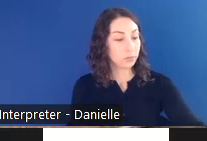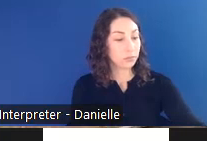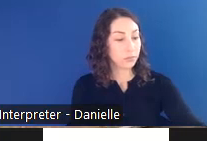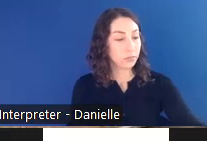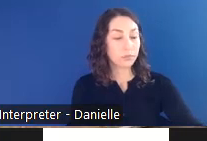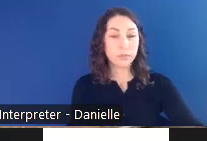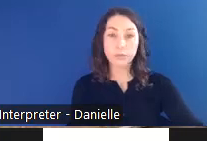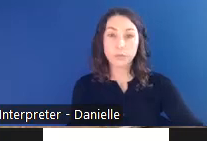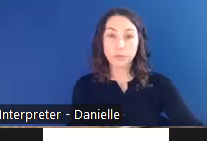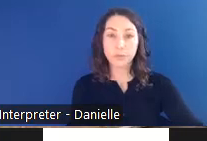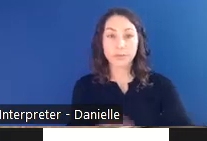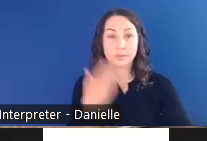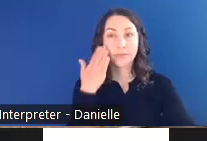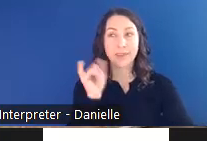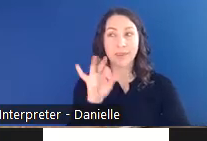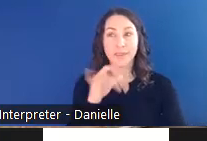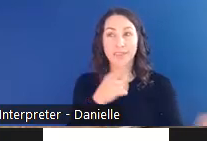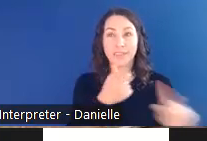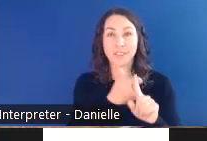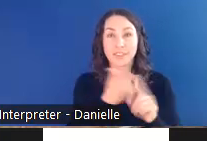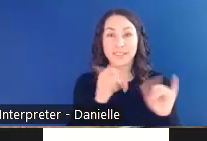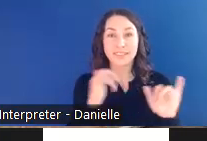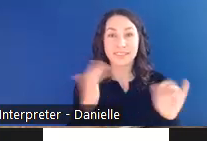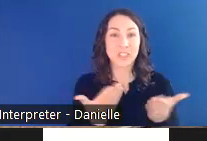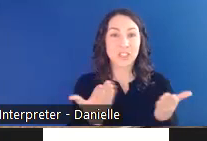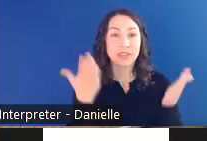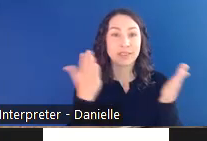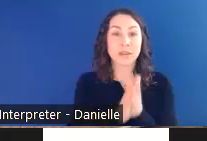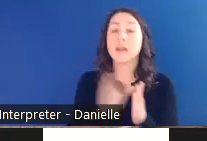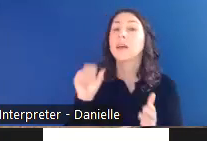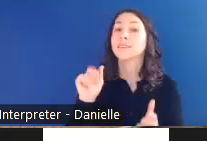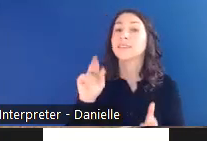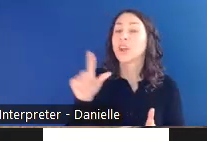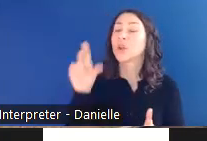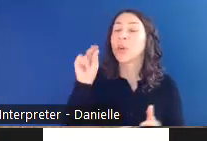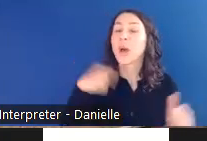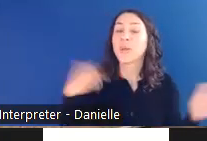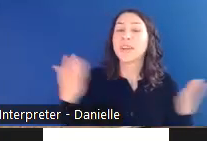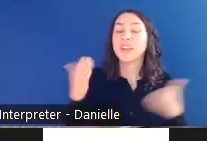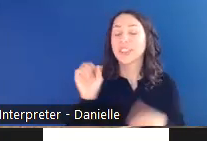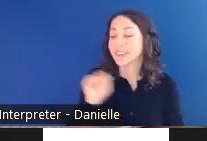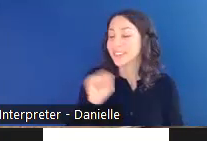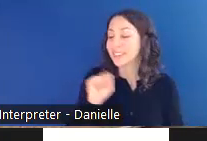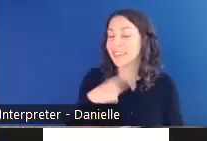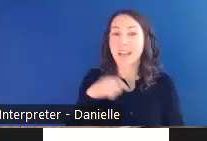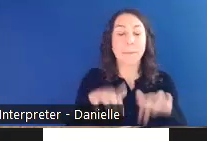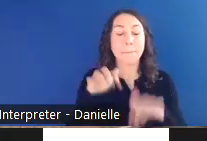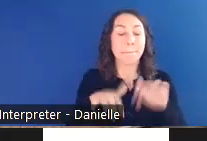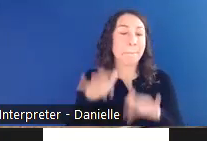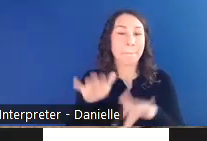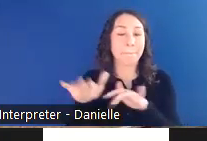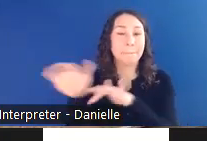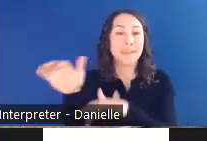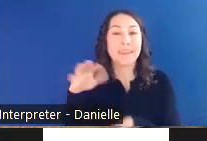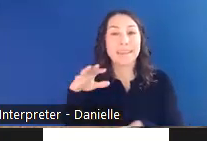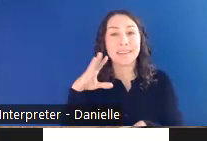I don't know if she was still on the line. Sorry, I am. I'm so. listening. I was typing things up and